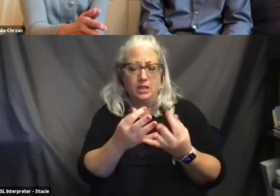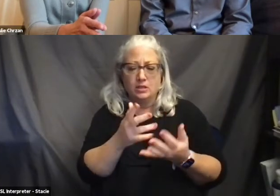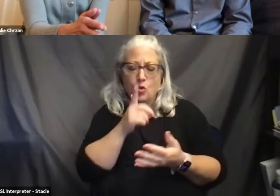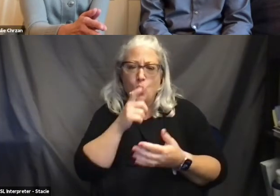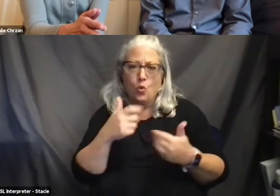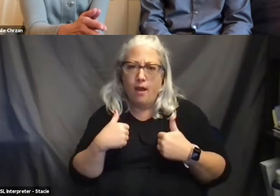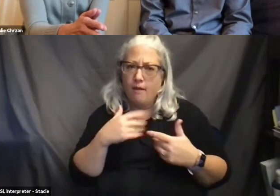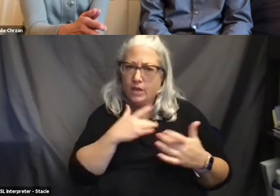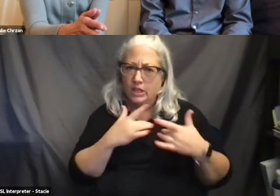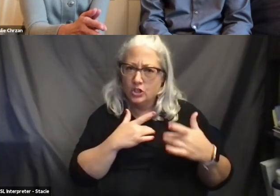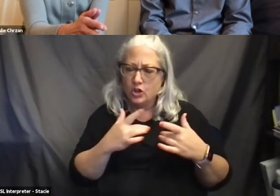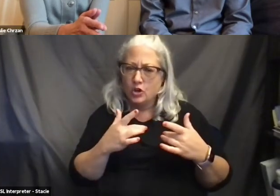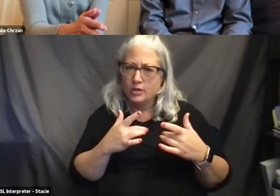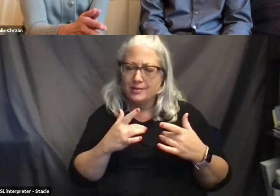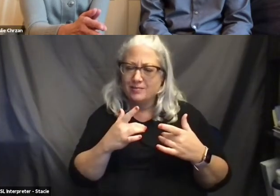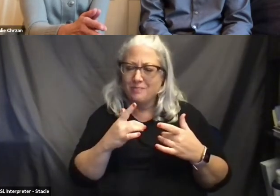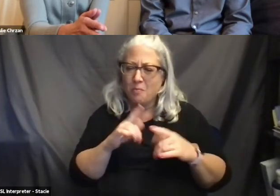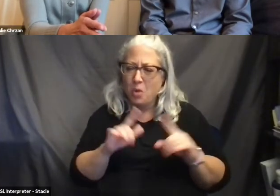yet have diagnosis,